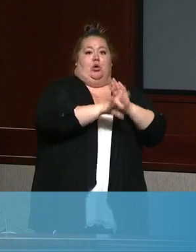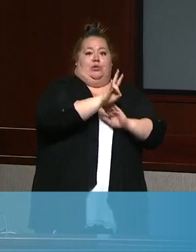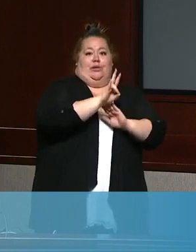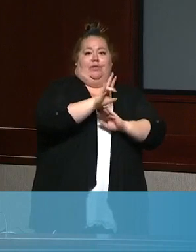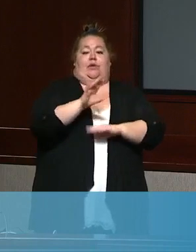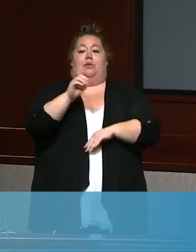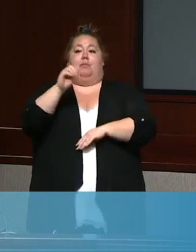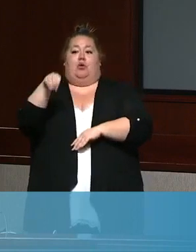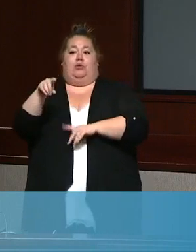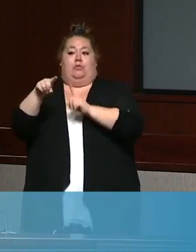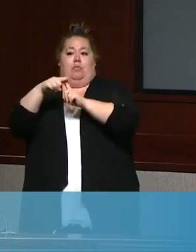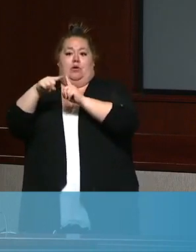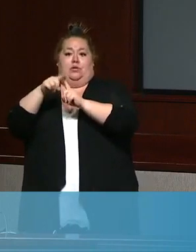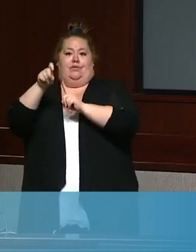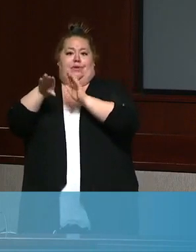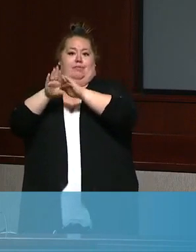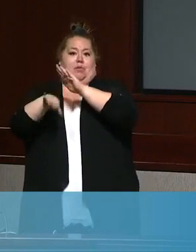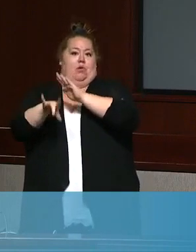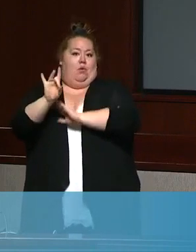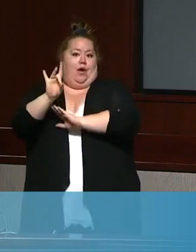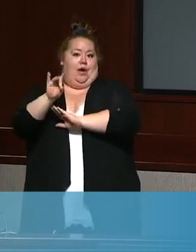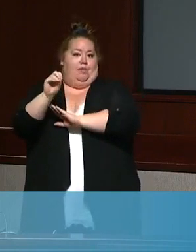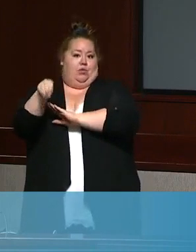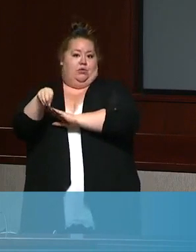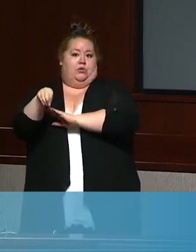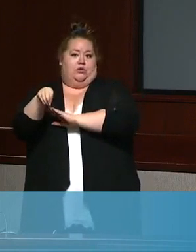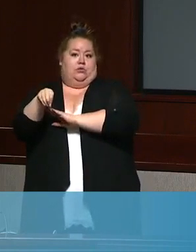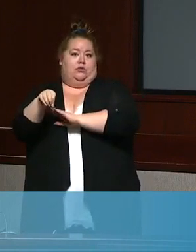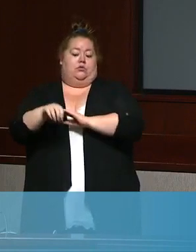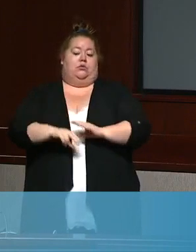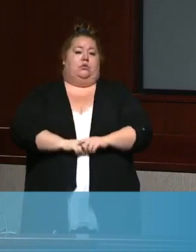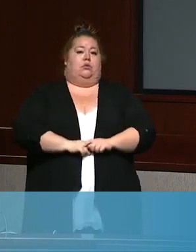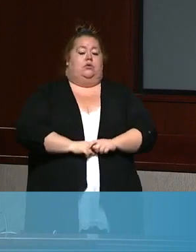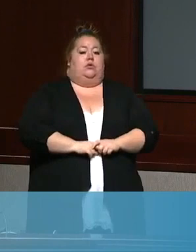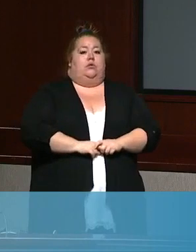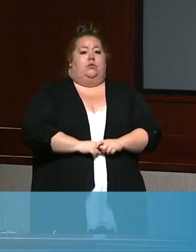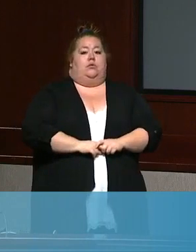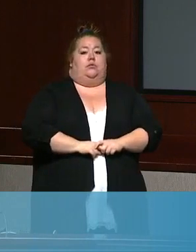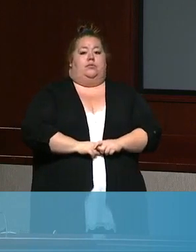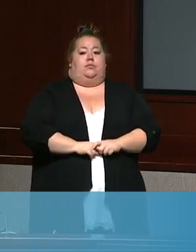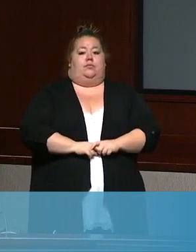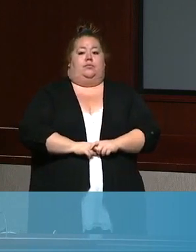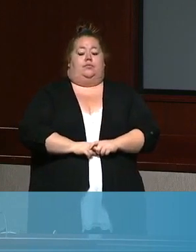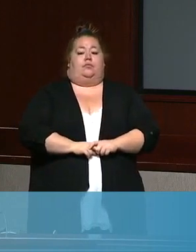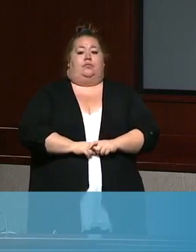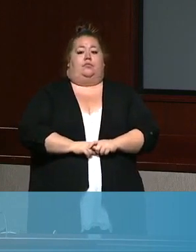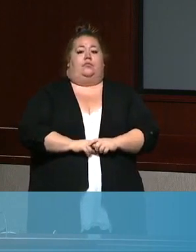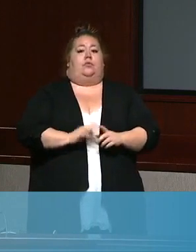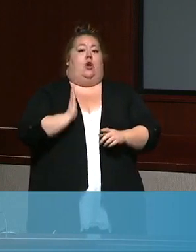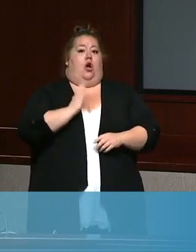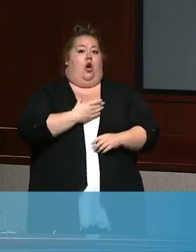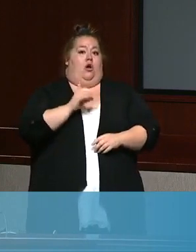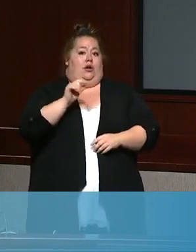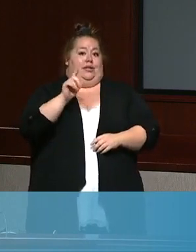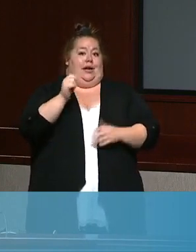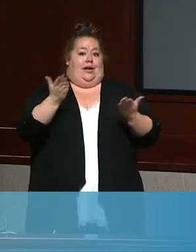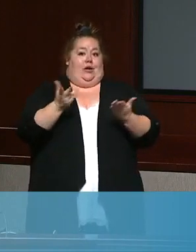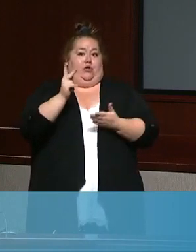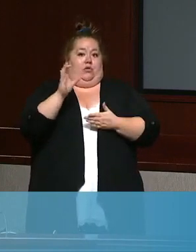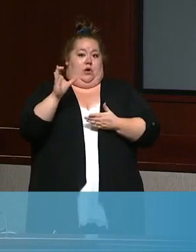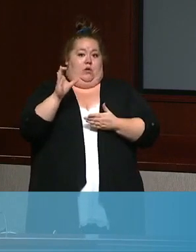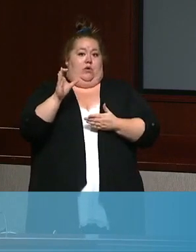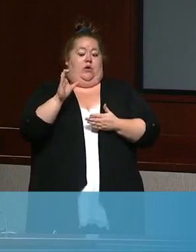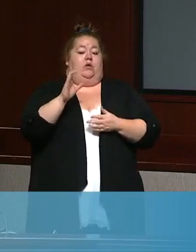to be below 8. As of the last time the state ran the data, our case